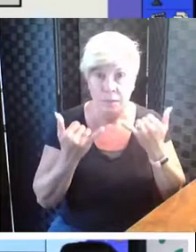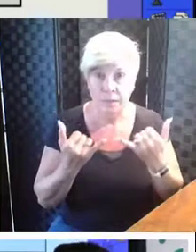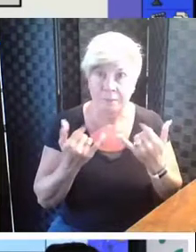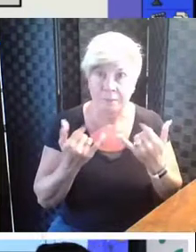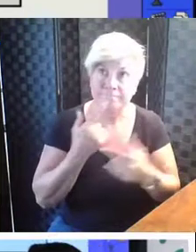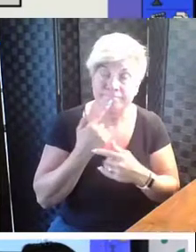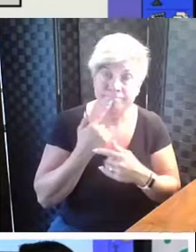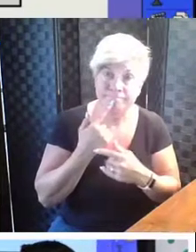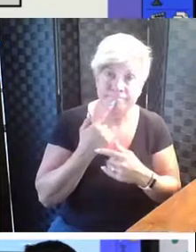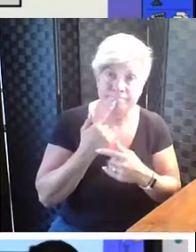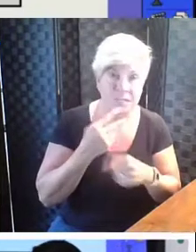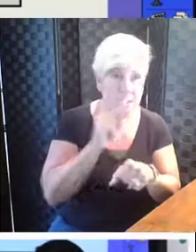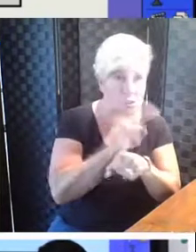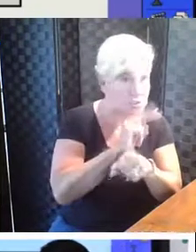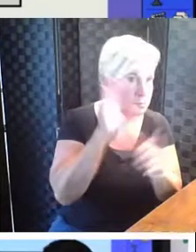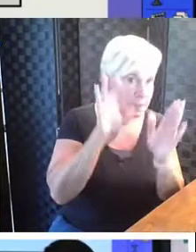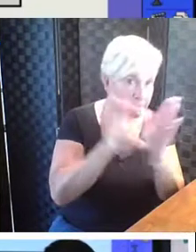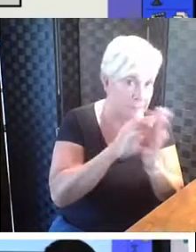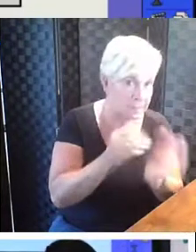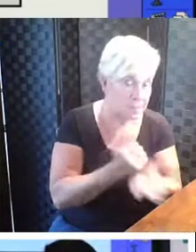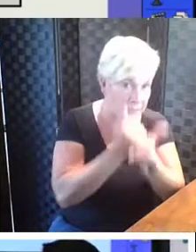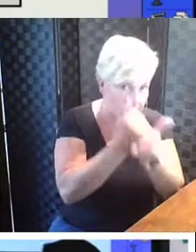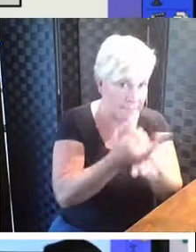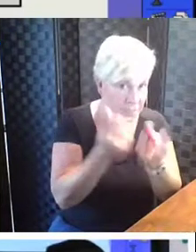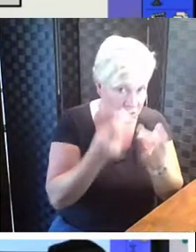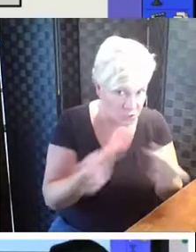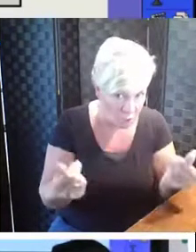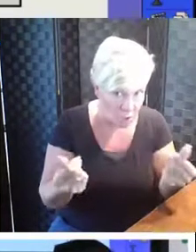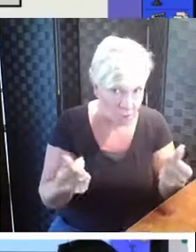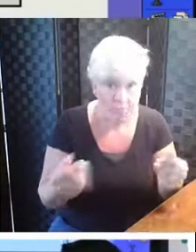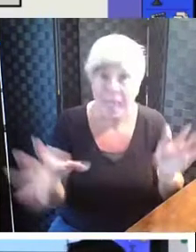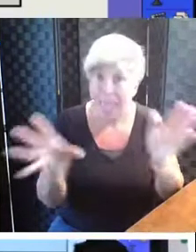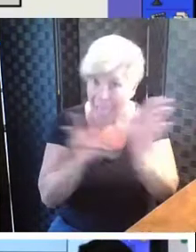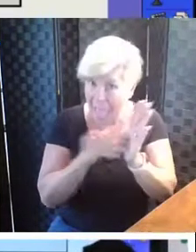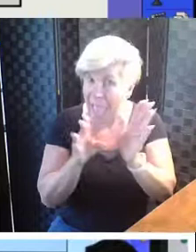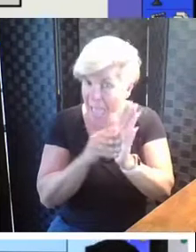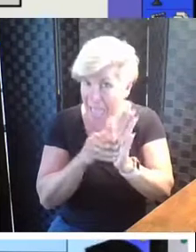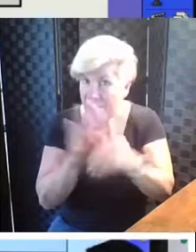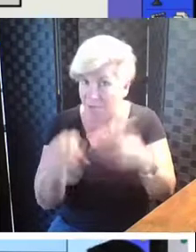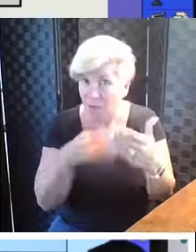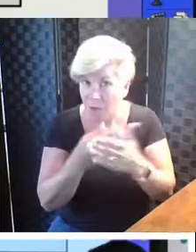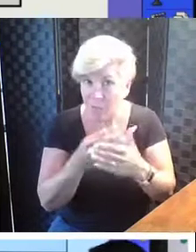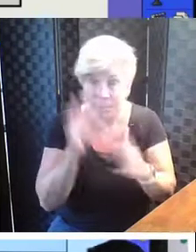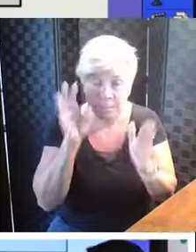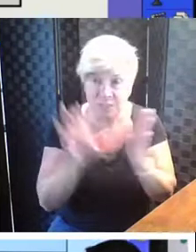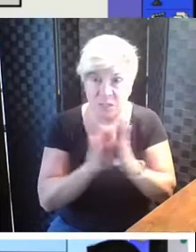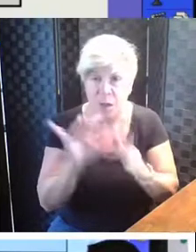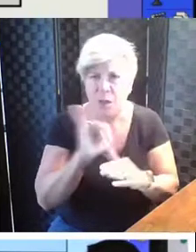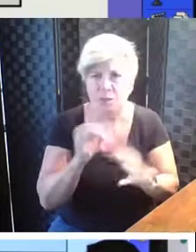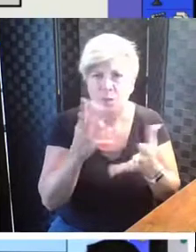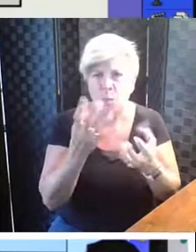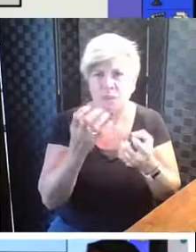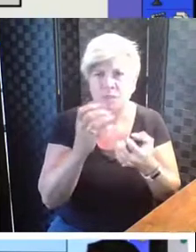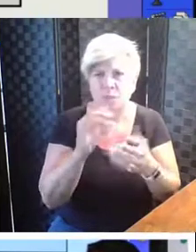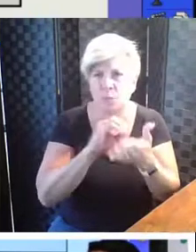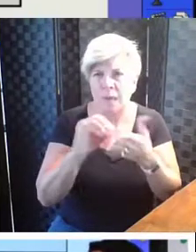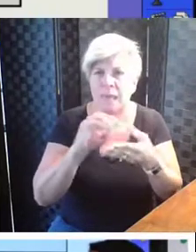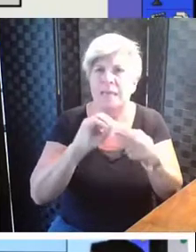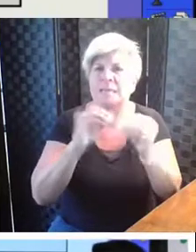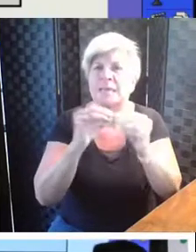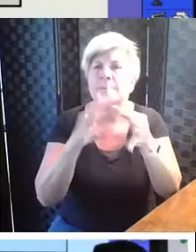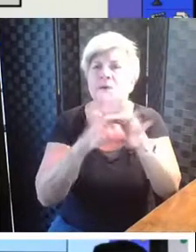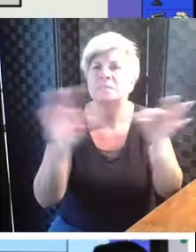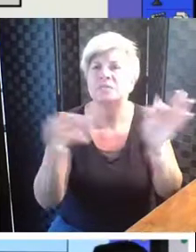either use my pictures to help me solve. I can add all those pictures, but I want to also make an equation to